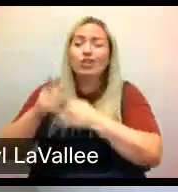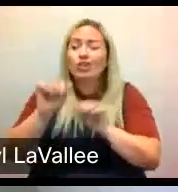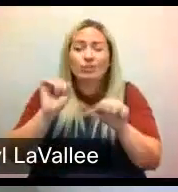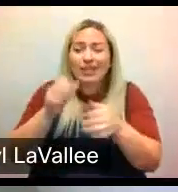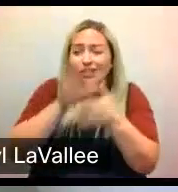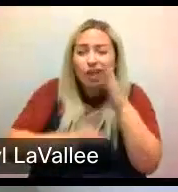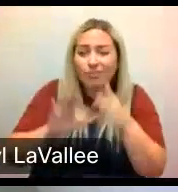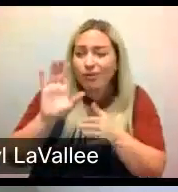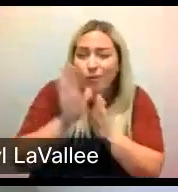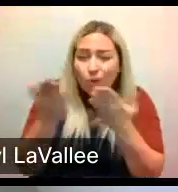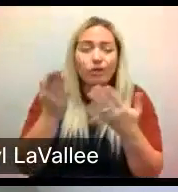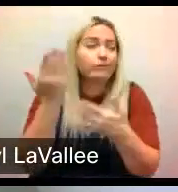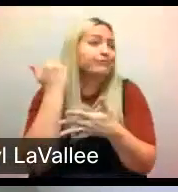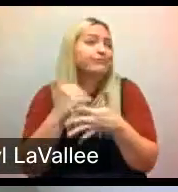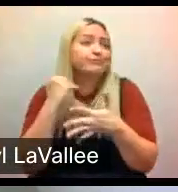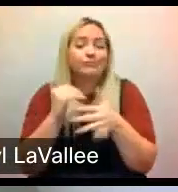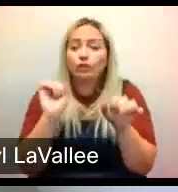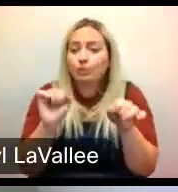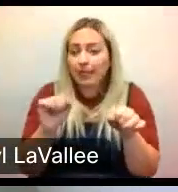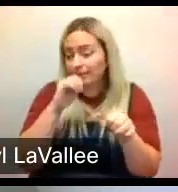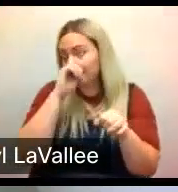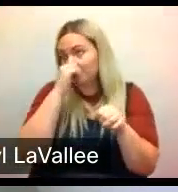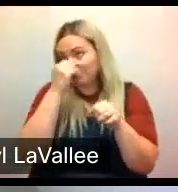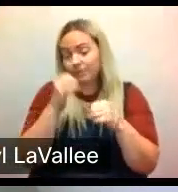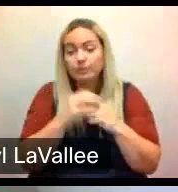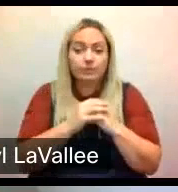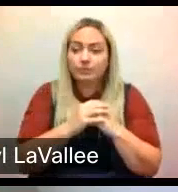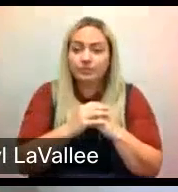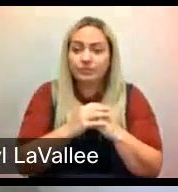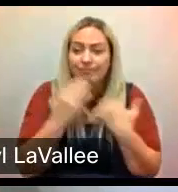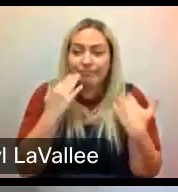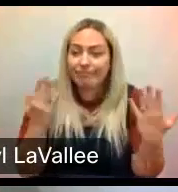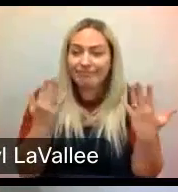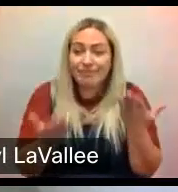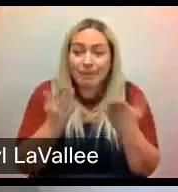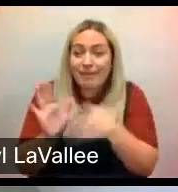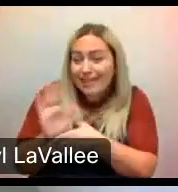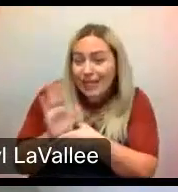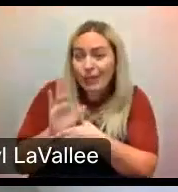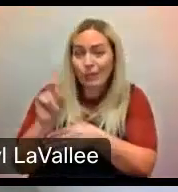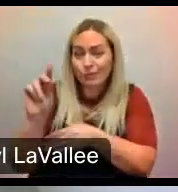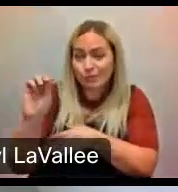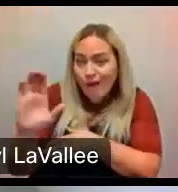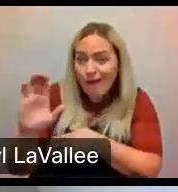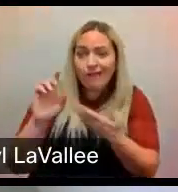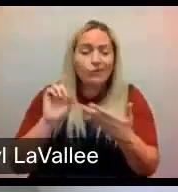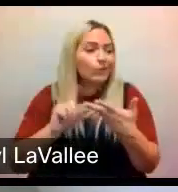of a textbook. It could be, I don't know, maybe a video or documentary or some sort